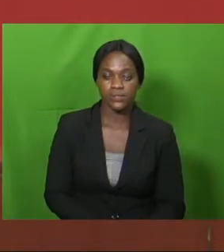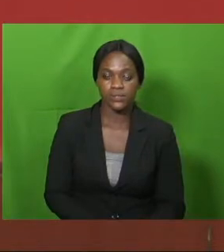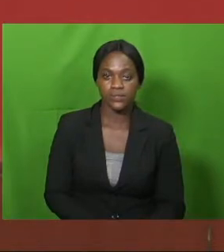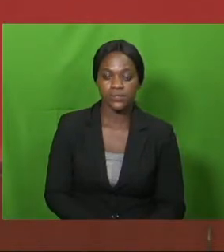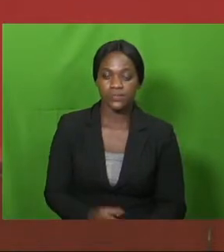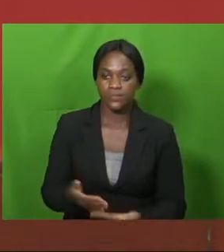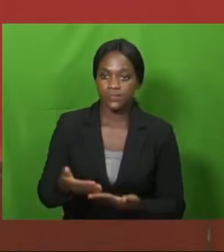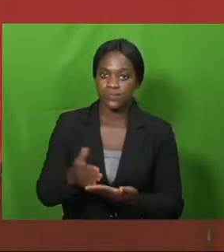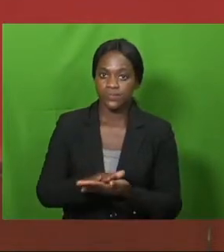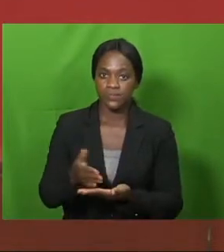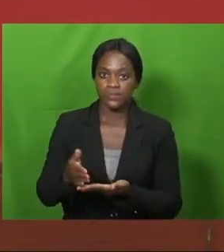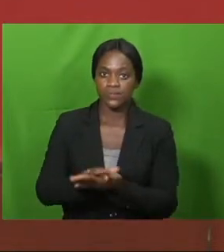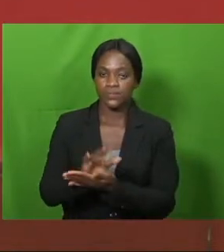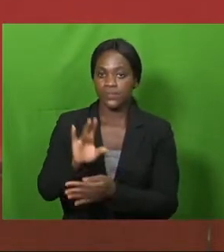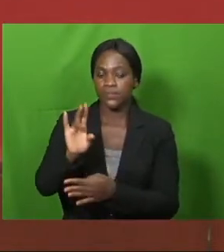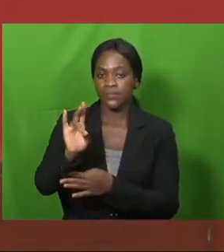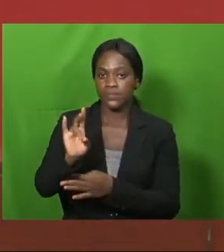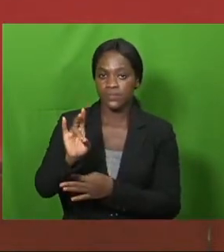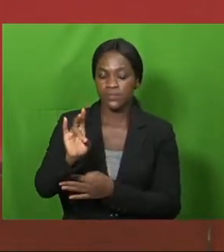Page 7.